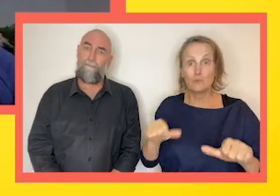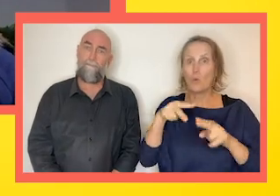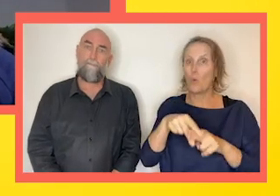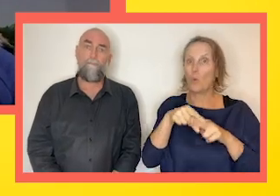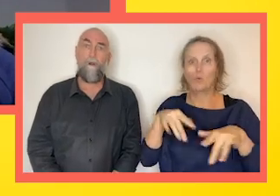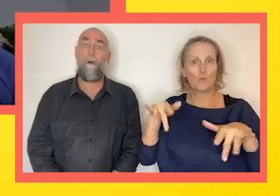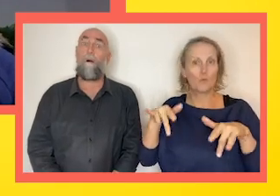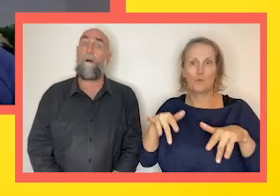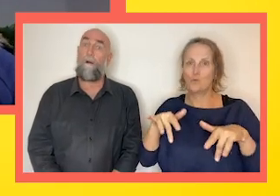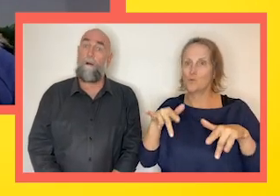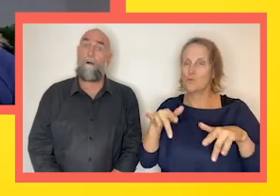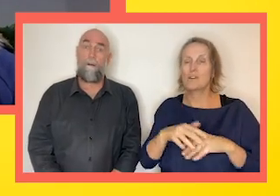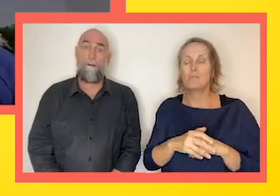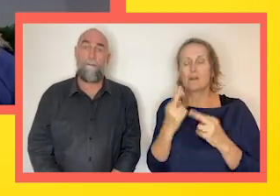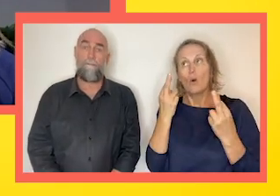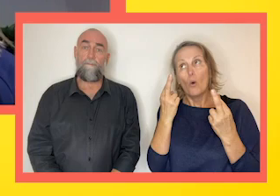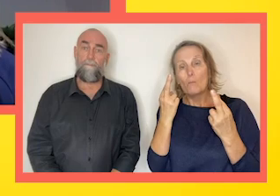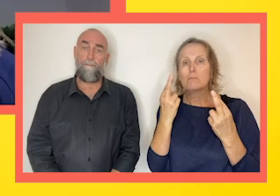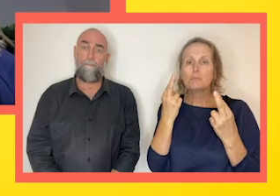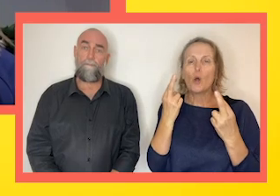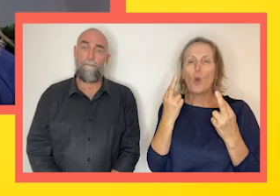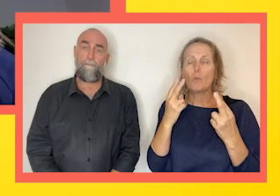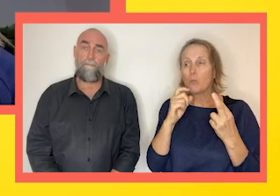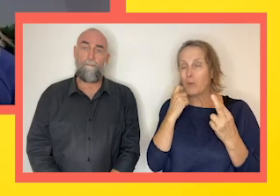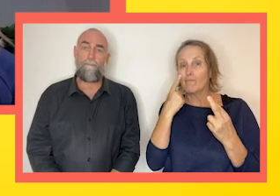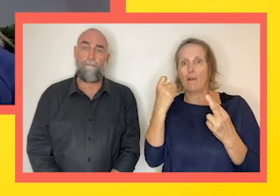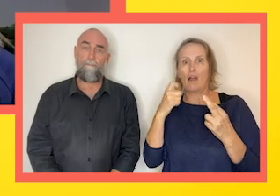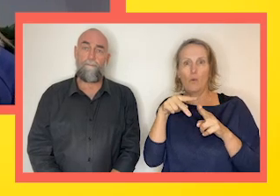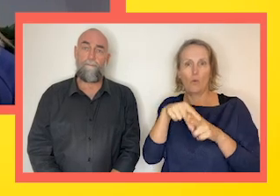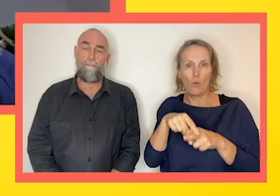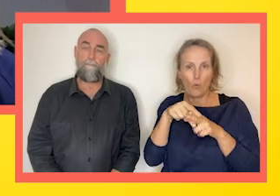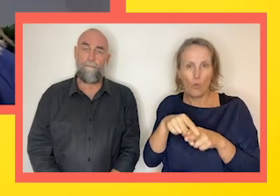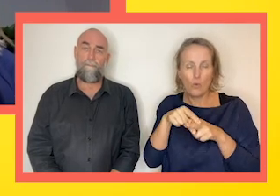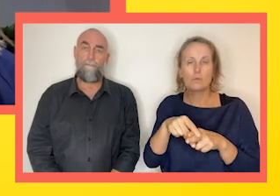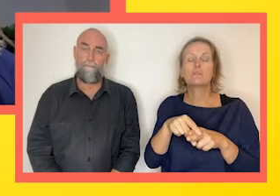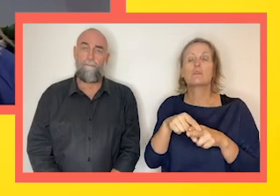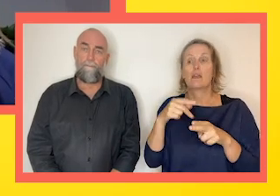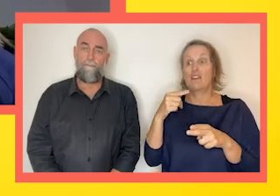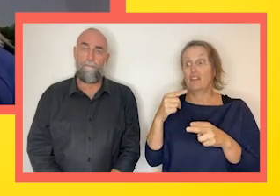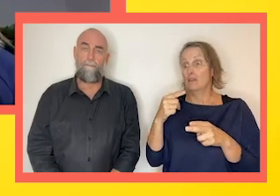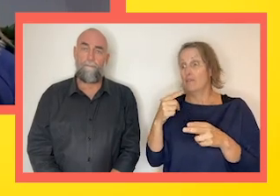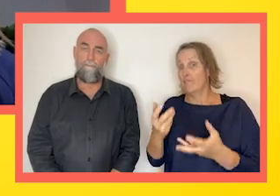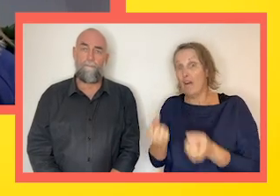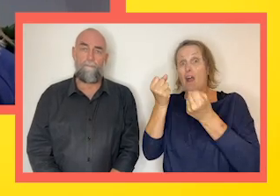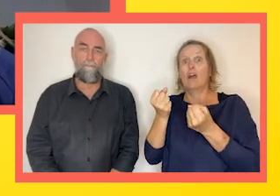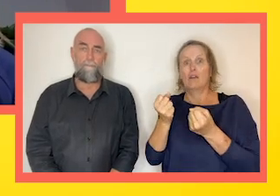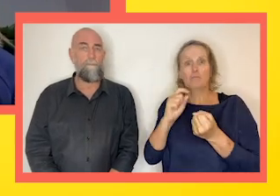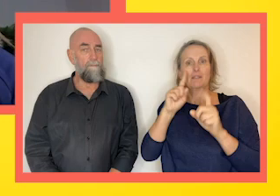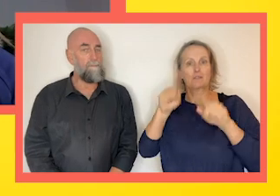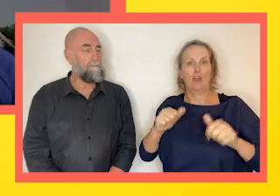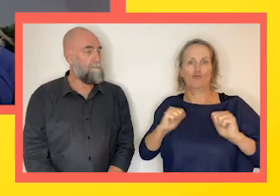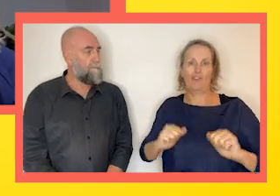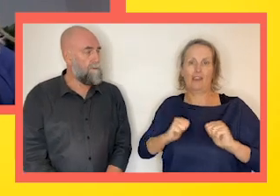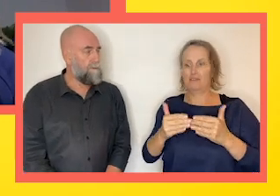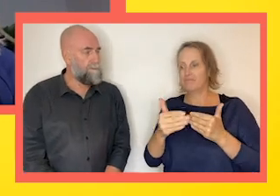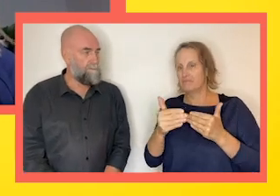moment, but yeah, fingers crossed. We've got a horse, and we'll hopefully start training in